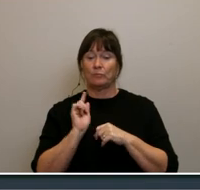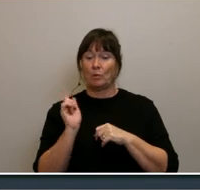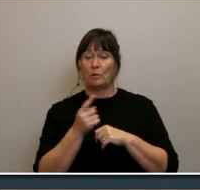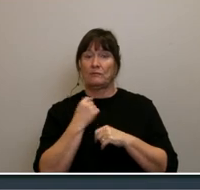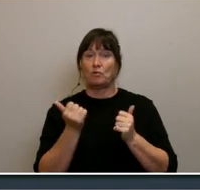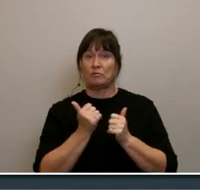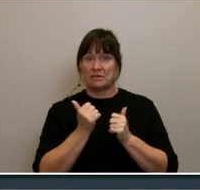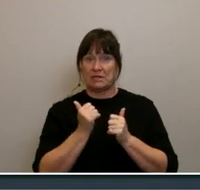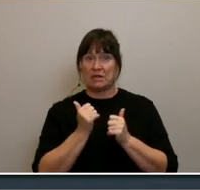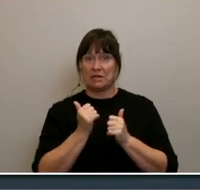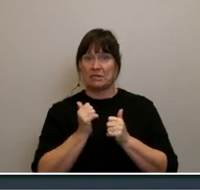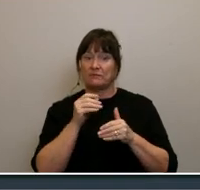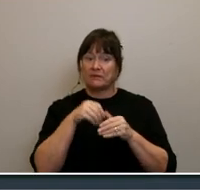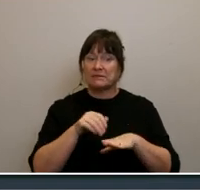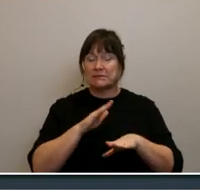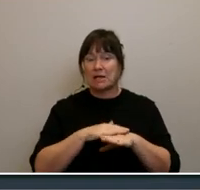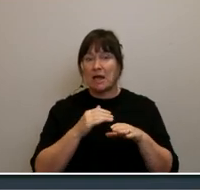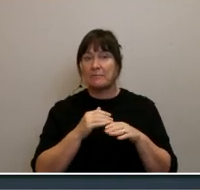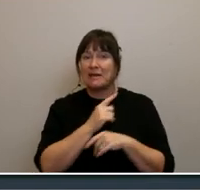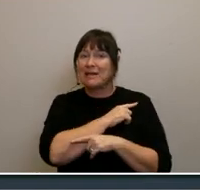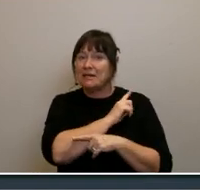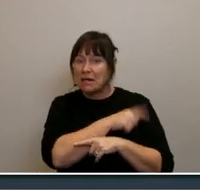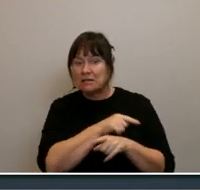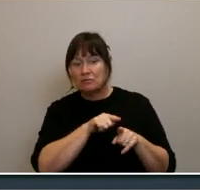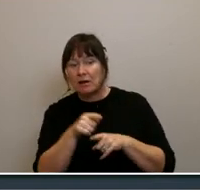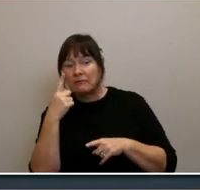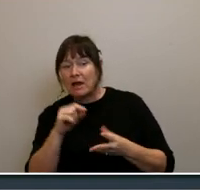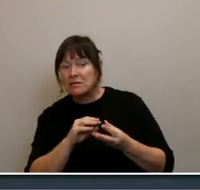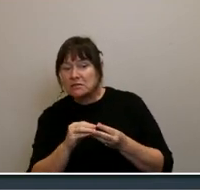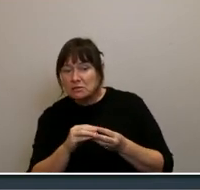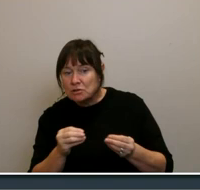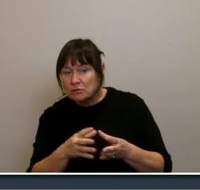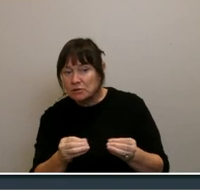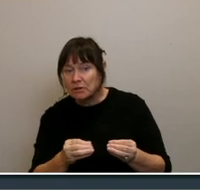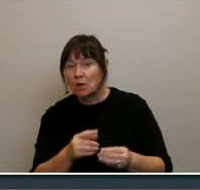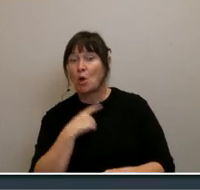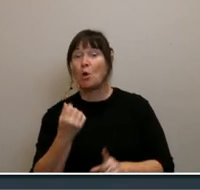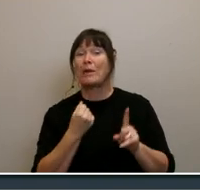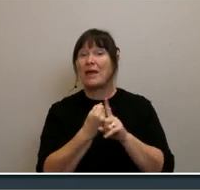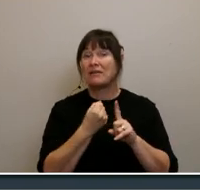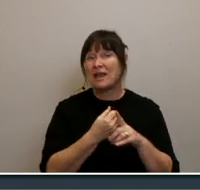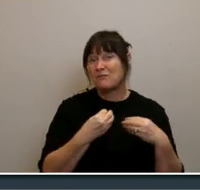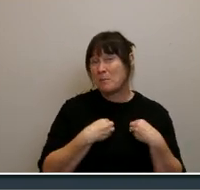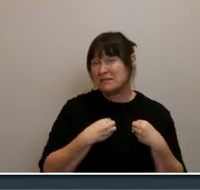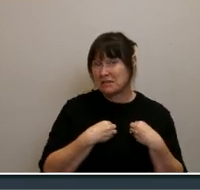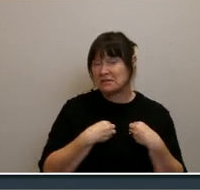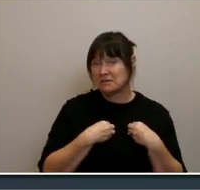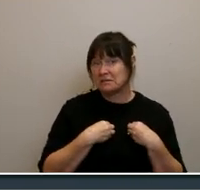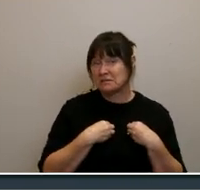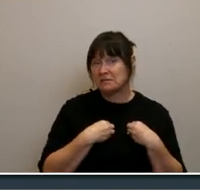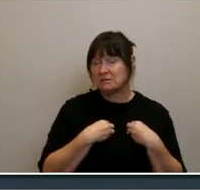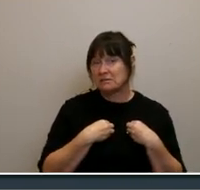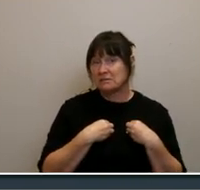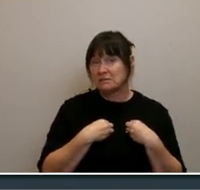invested a lot of time and energy trying to work towards a solution over the years. We are advocates for their businesses and as such can deal with